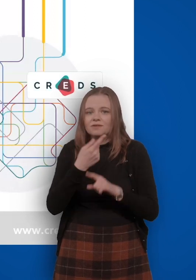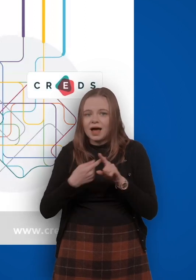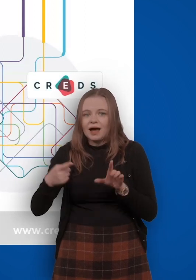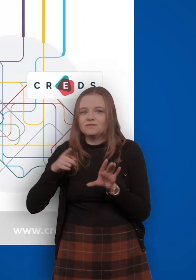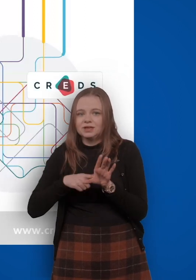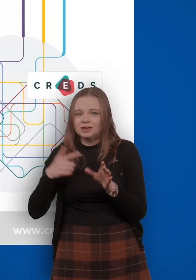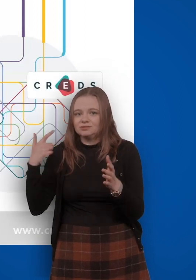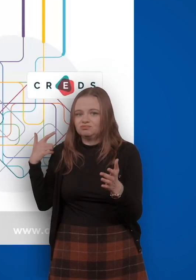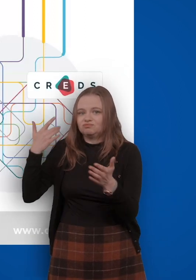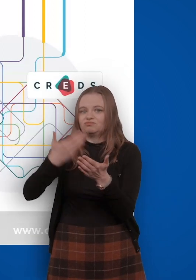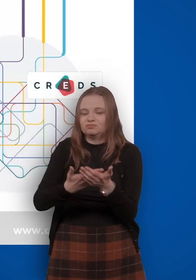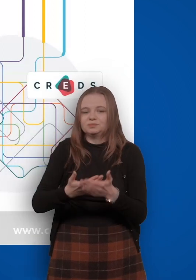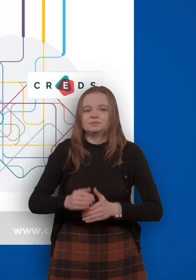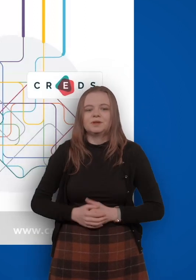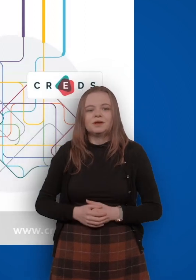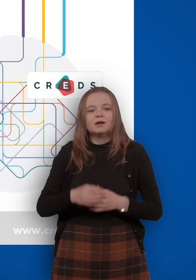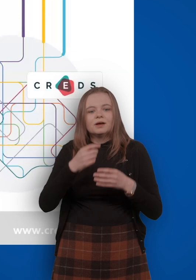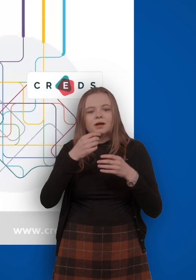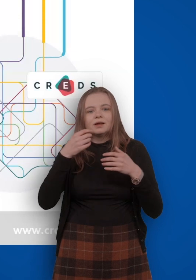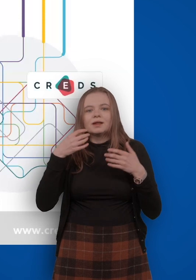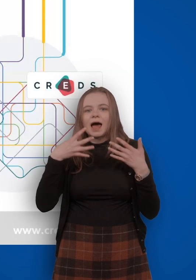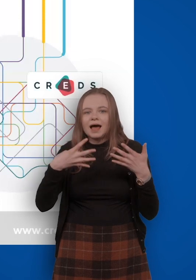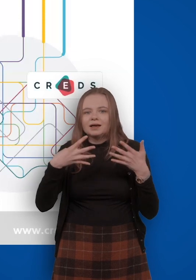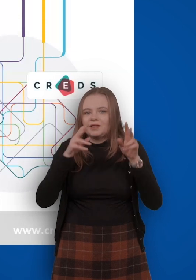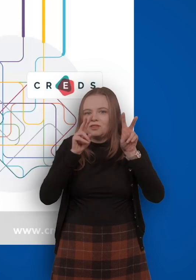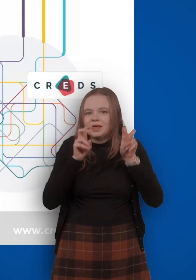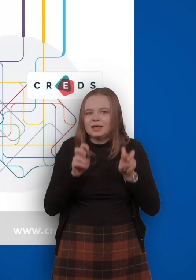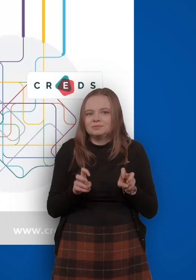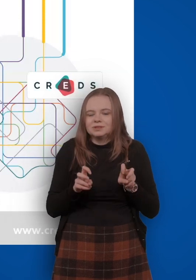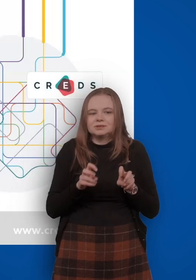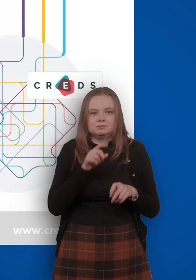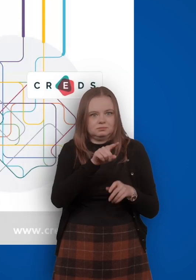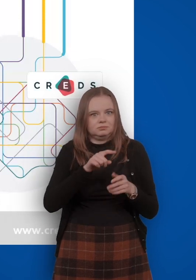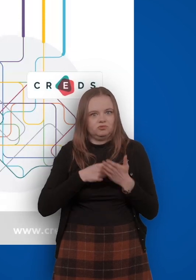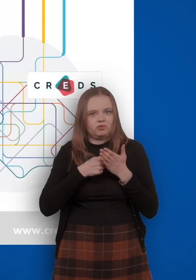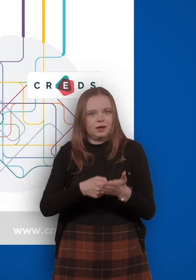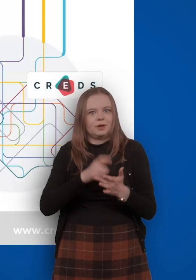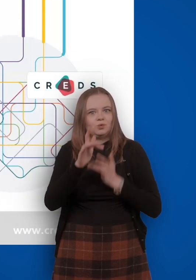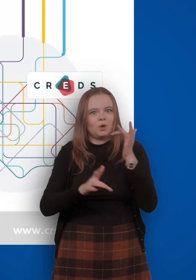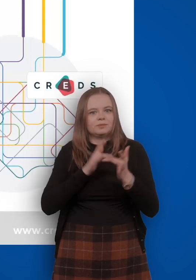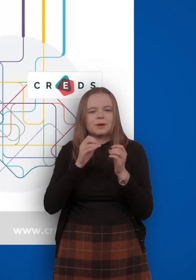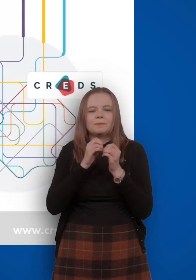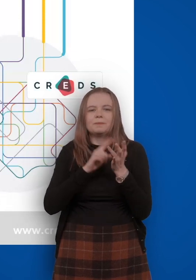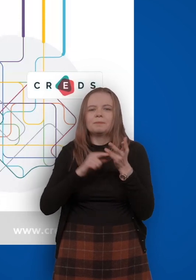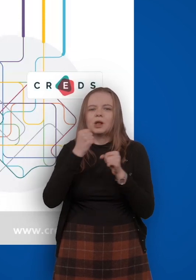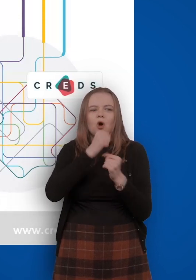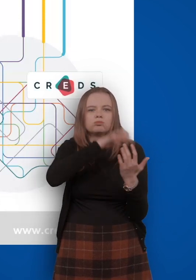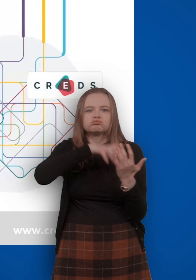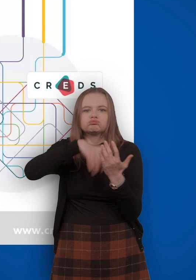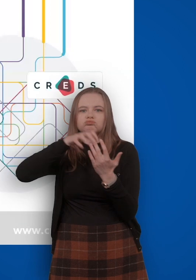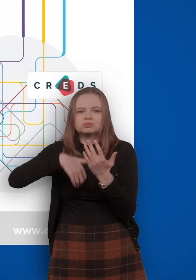more. And we've had 9 themes. I really recommend our website. It's a blog-based website, really friendly, and it's going to